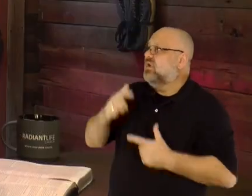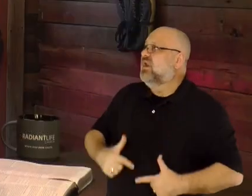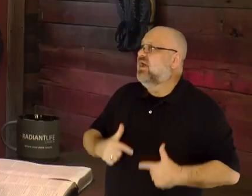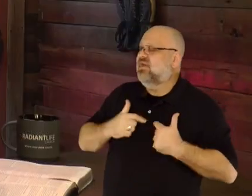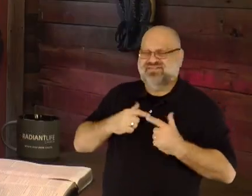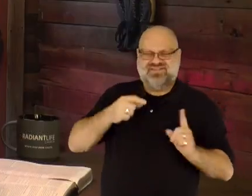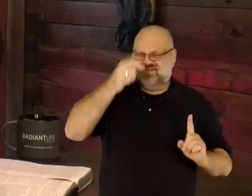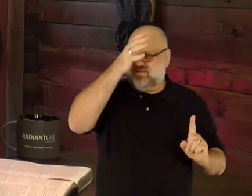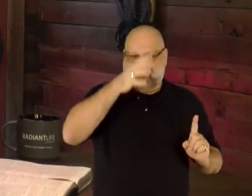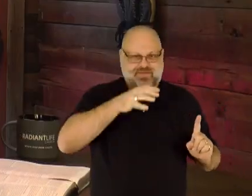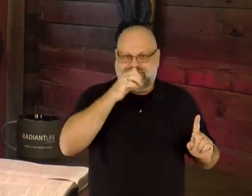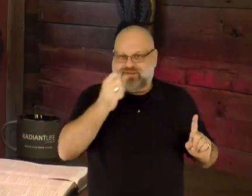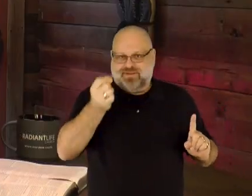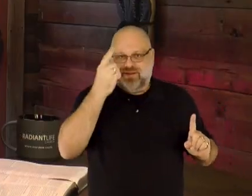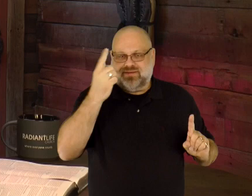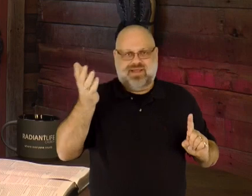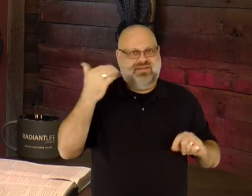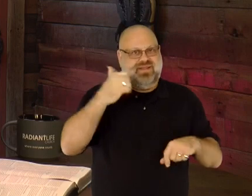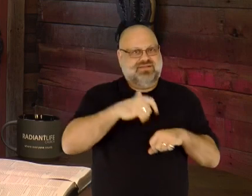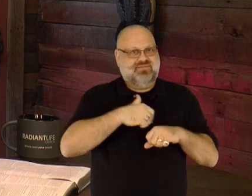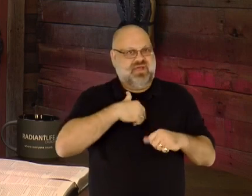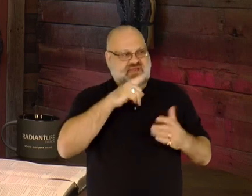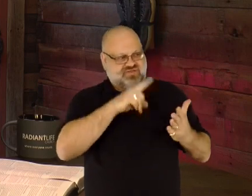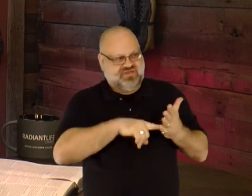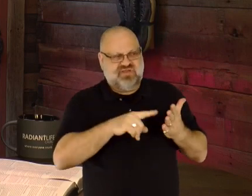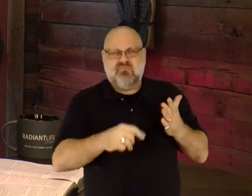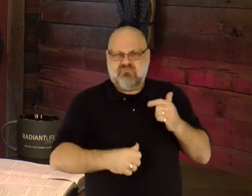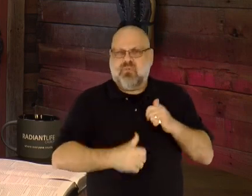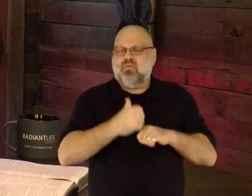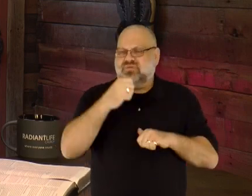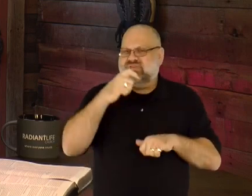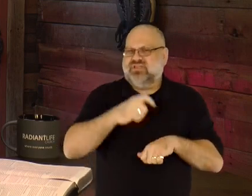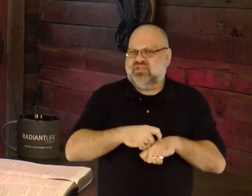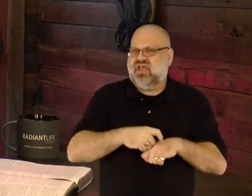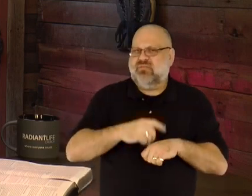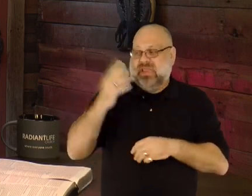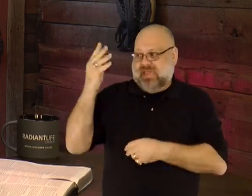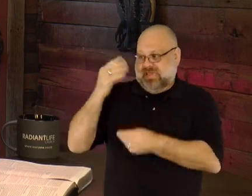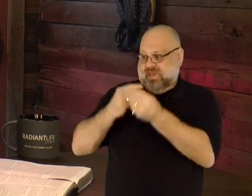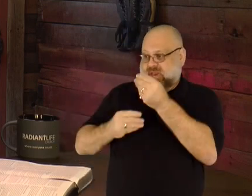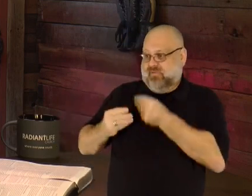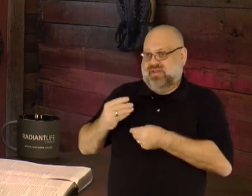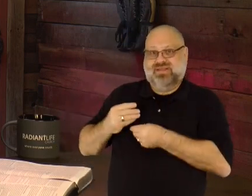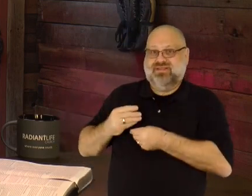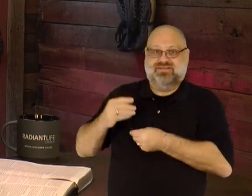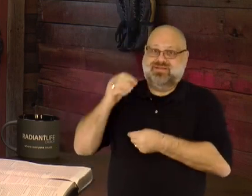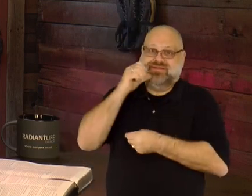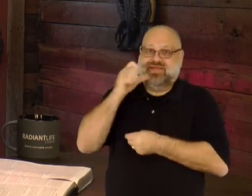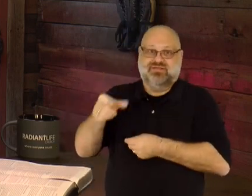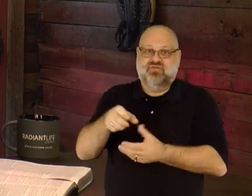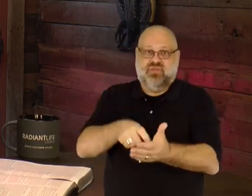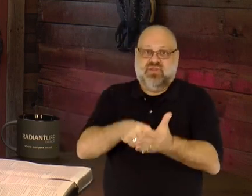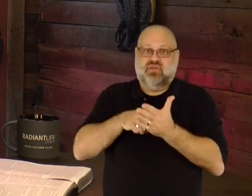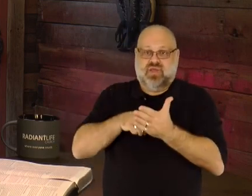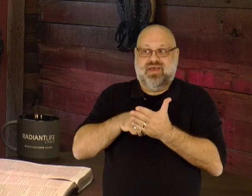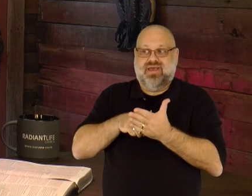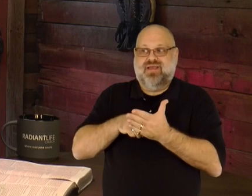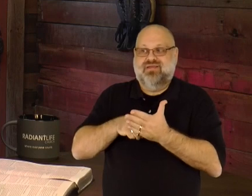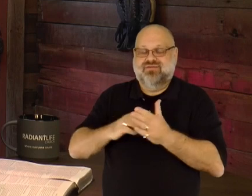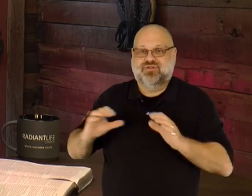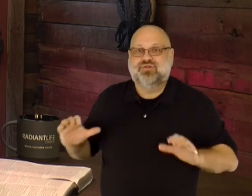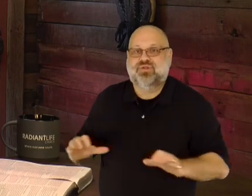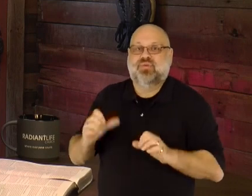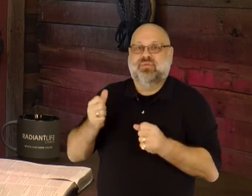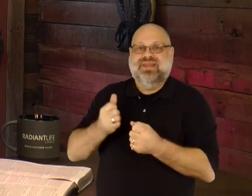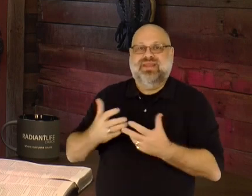guy didn't get it. The last time I checked, most of the time, inheritance doesn't require the recipient to do